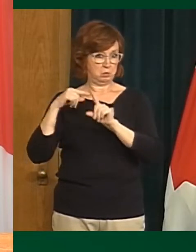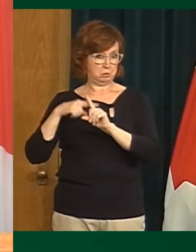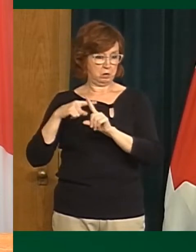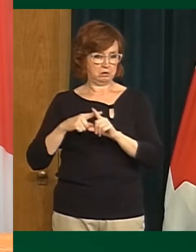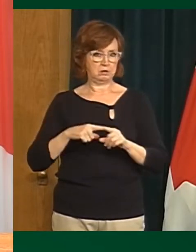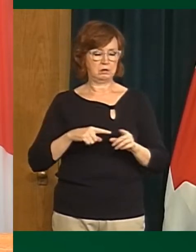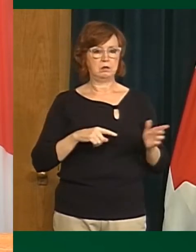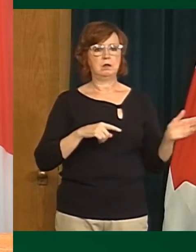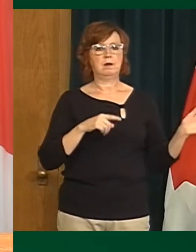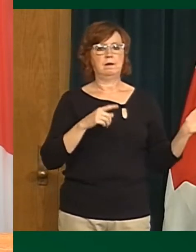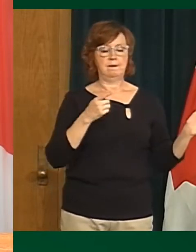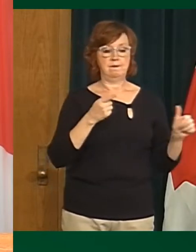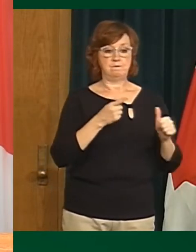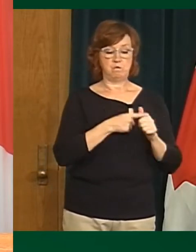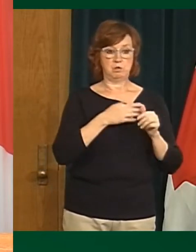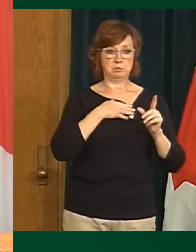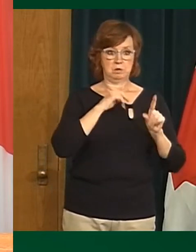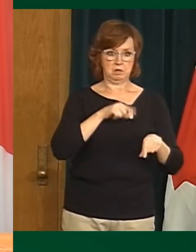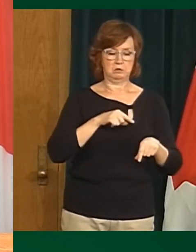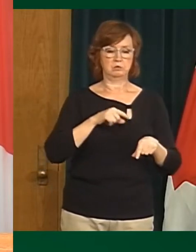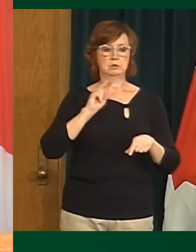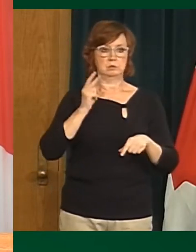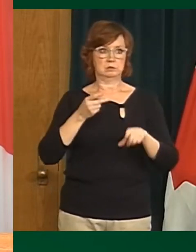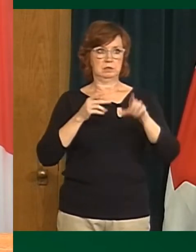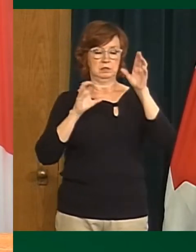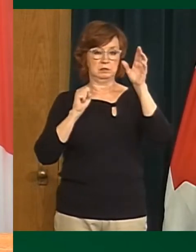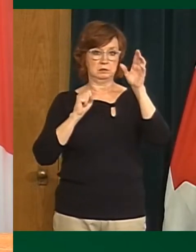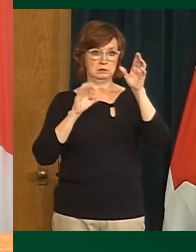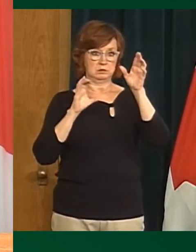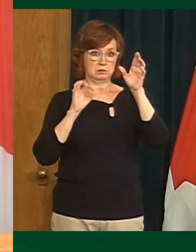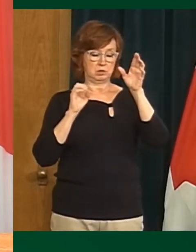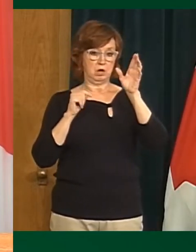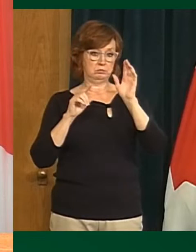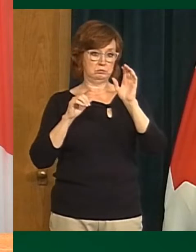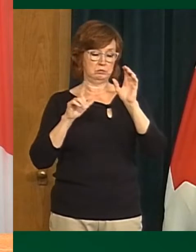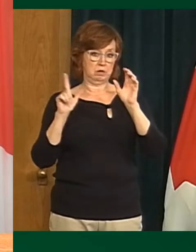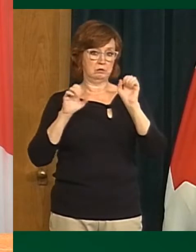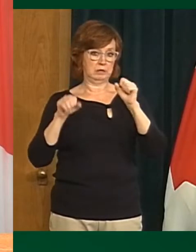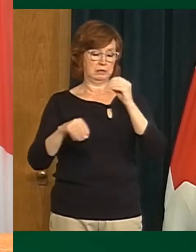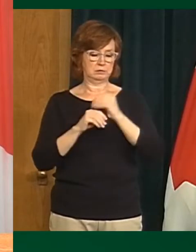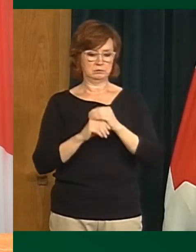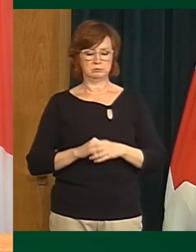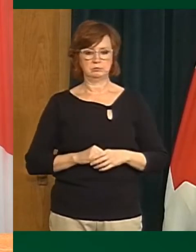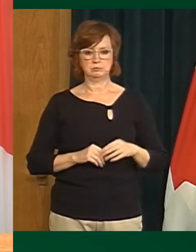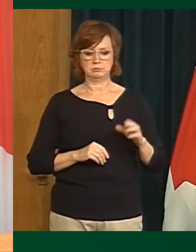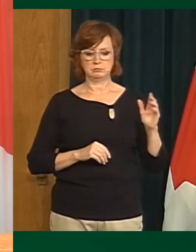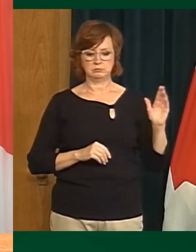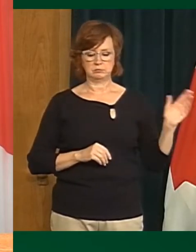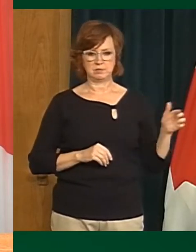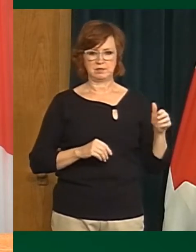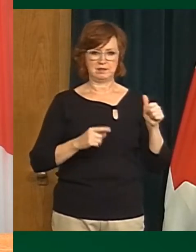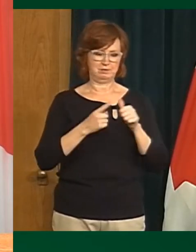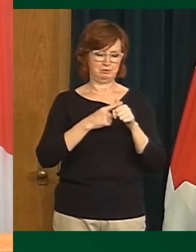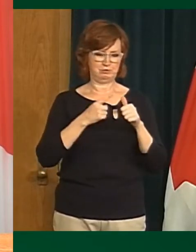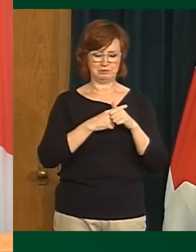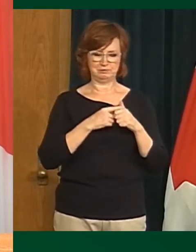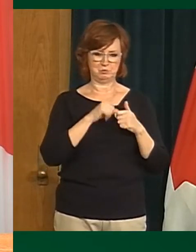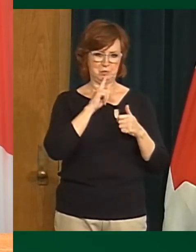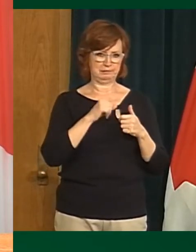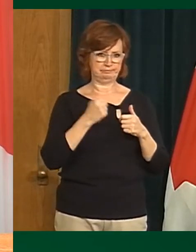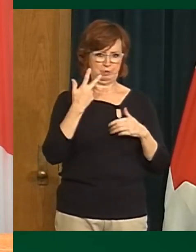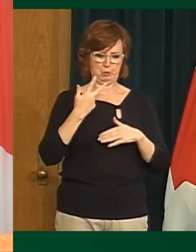So I think it's early days yet, and I think some day-to-day fluctuation, we can't read too much into that. So I think we'll have to